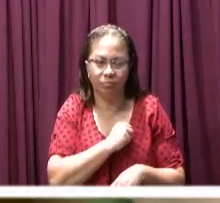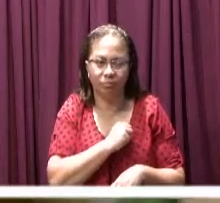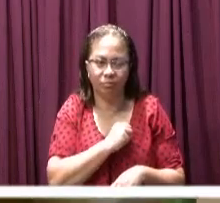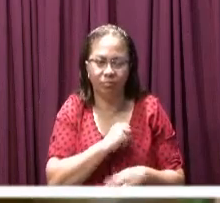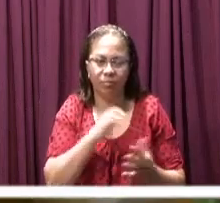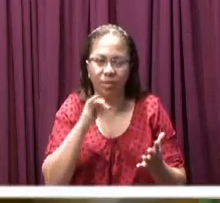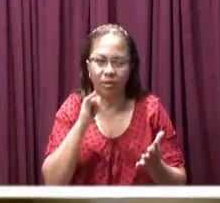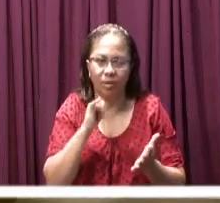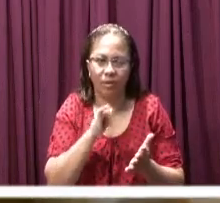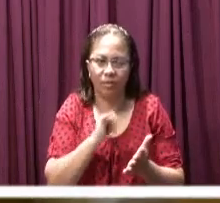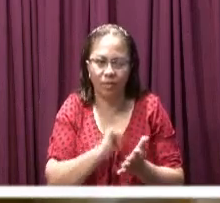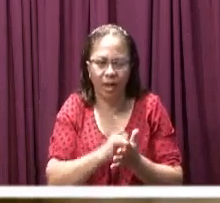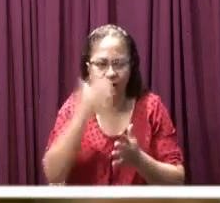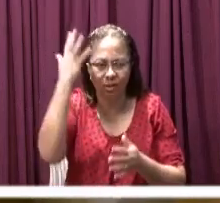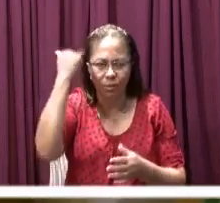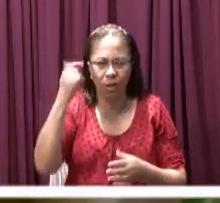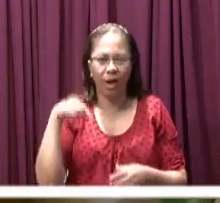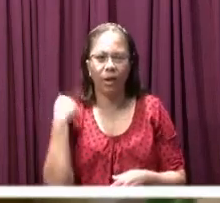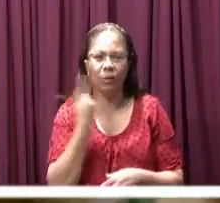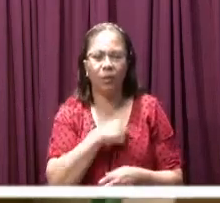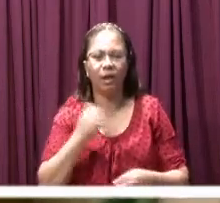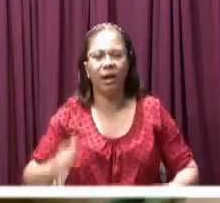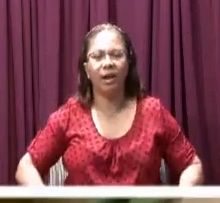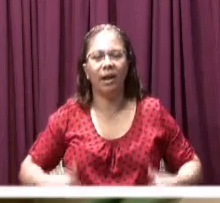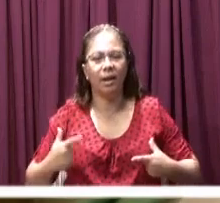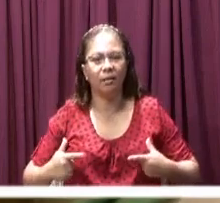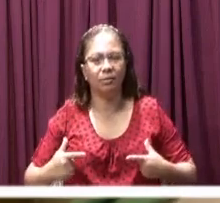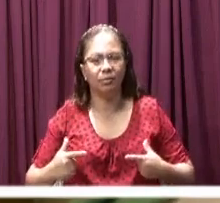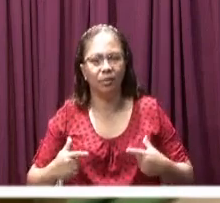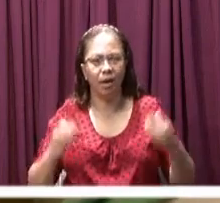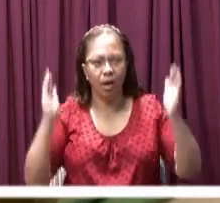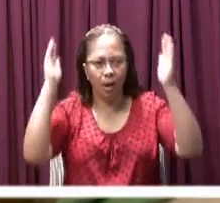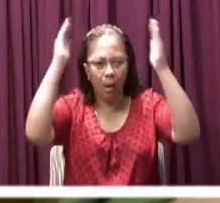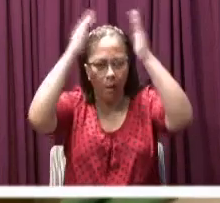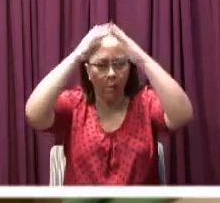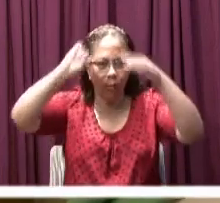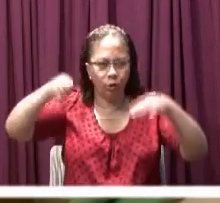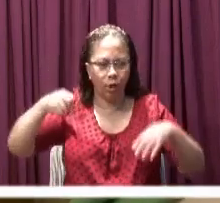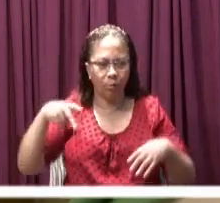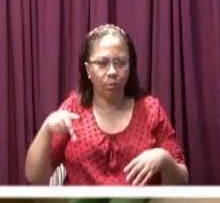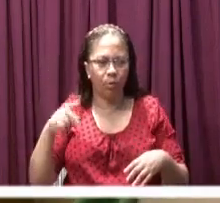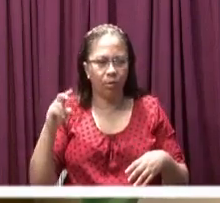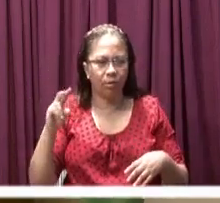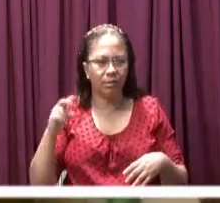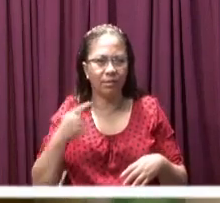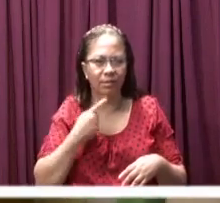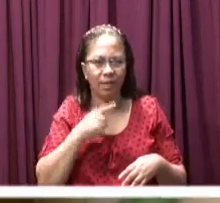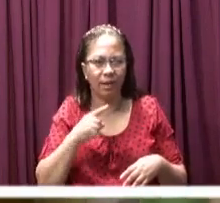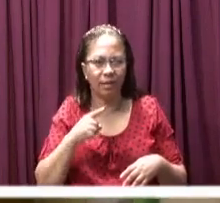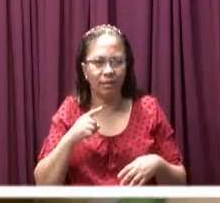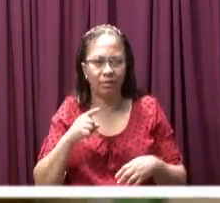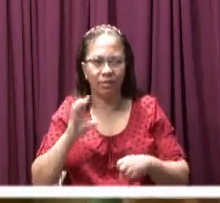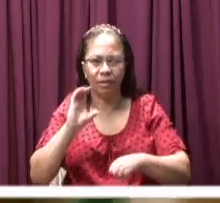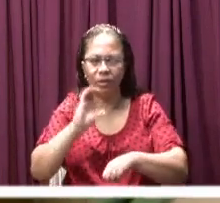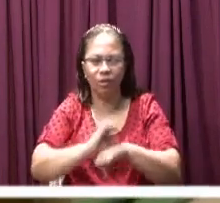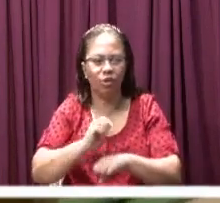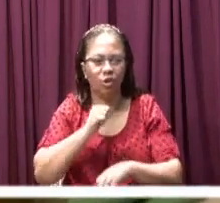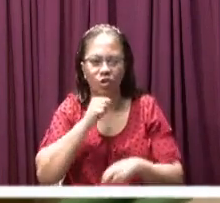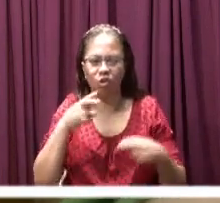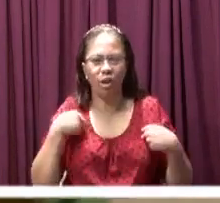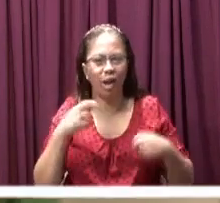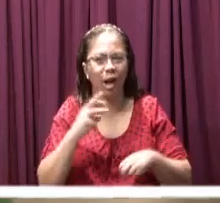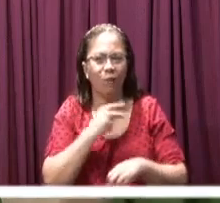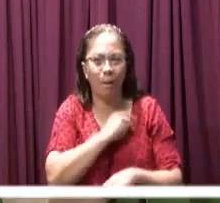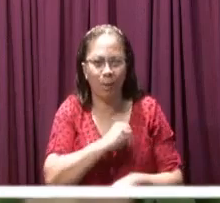that mission is why we exist. Pope John Paul has famously said, the church does not have a mission. You